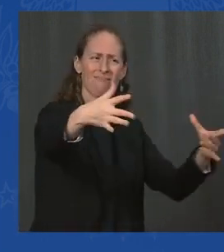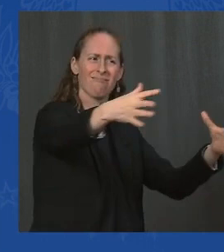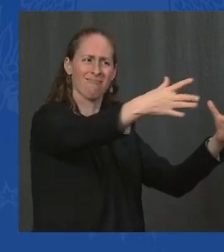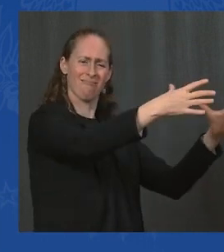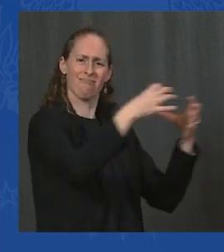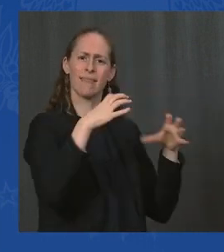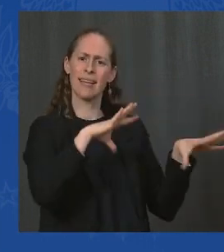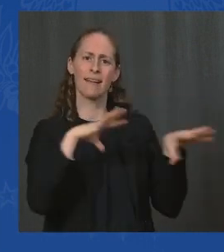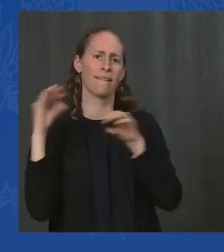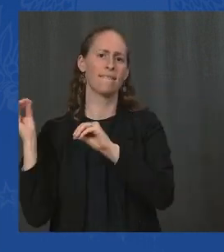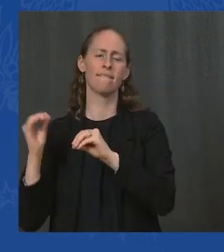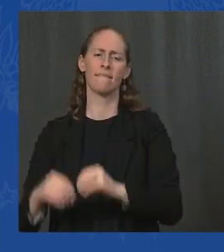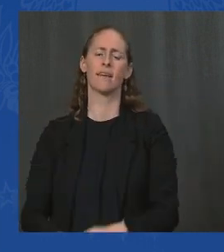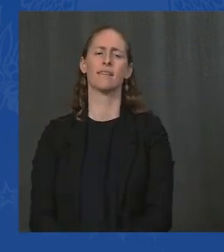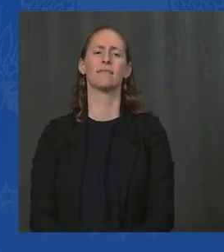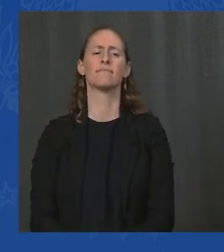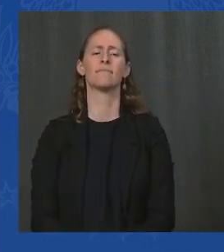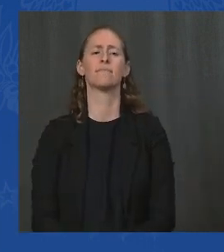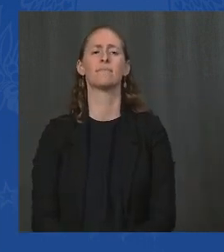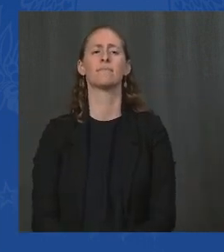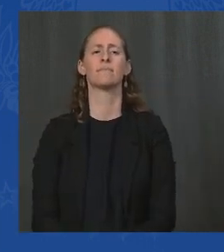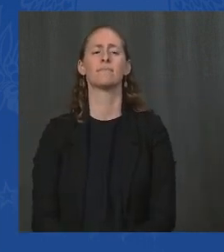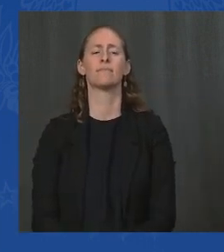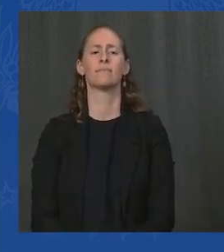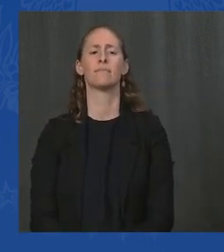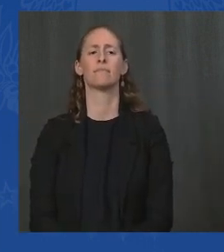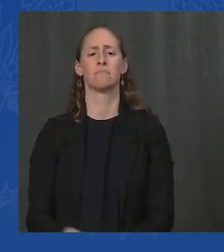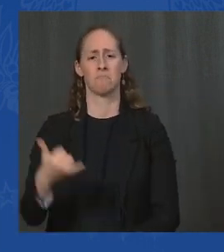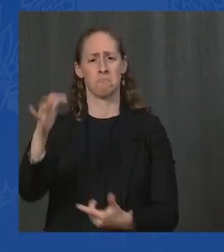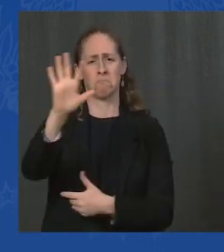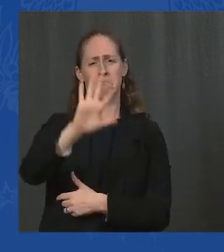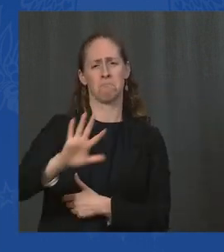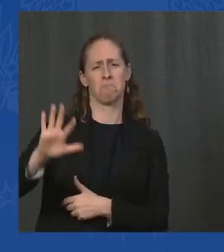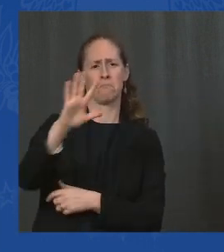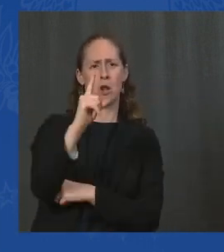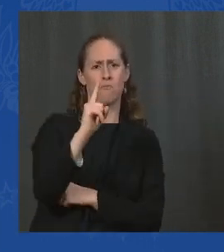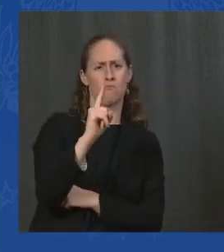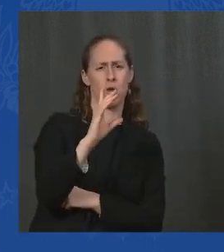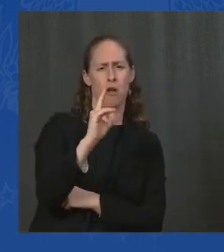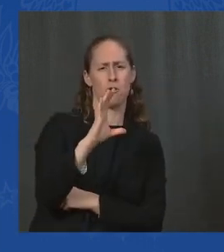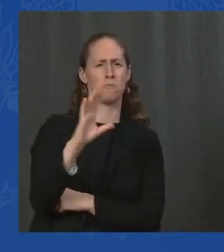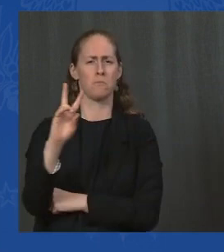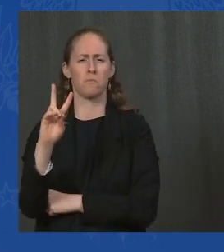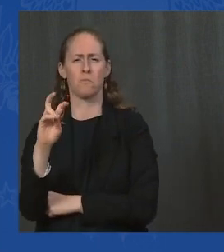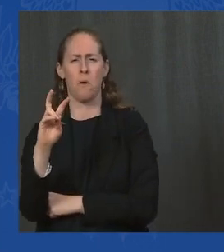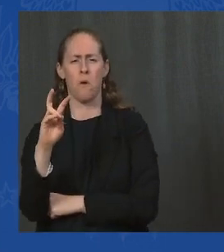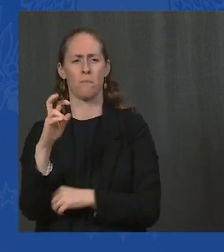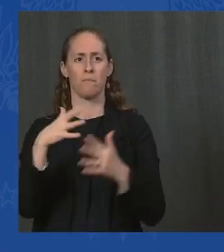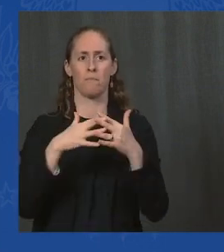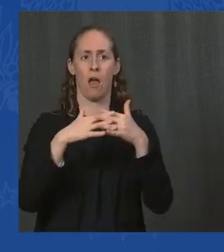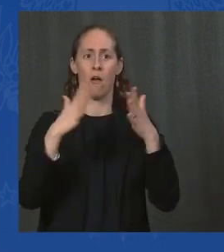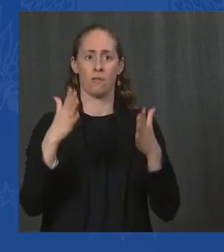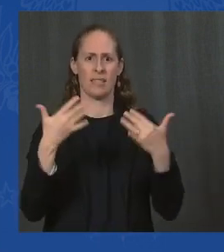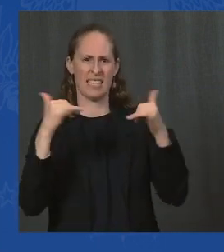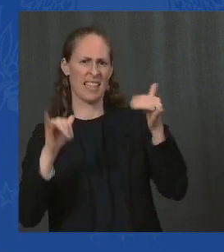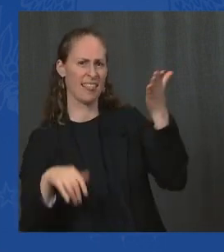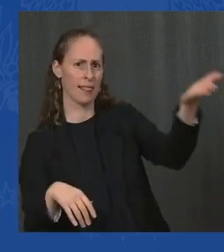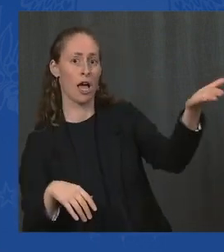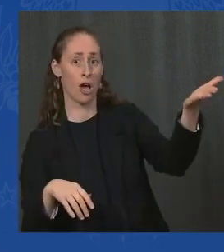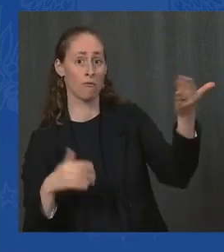Now we believe that about 100 to 200 Americans remain in Afghanistan, with some intention to